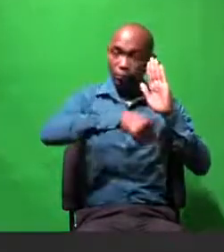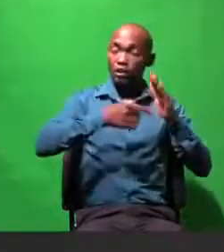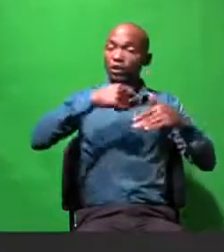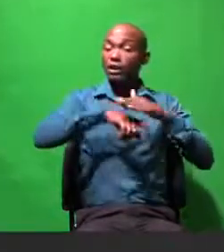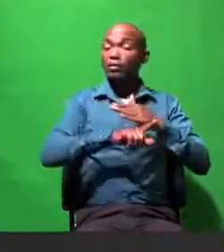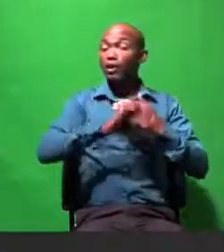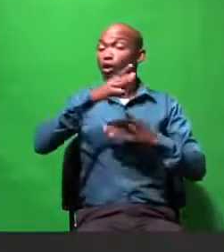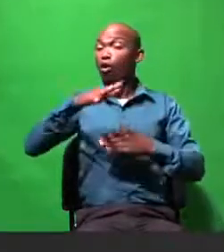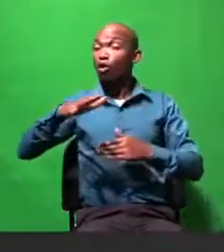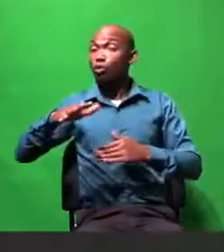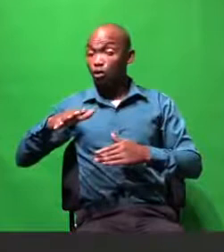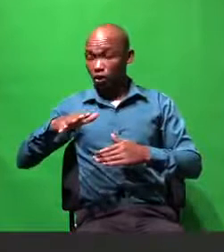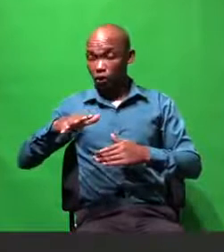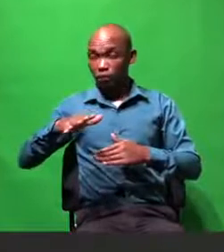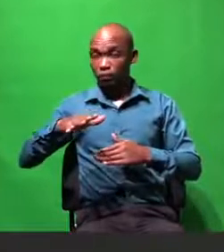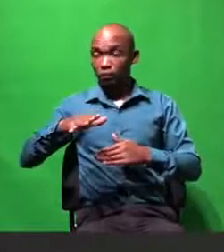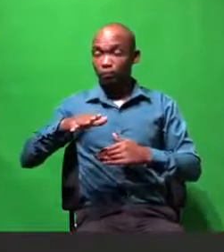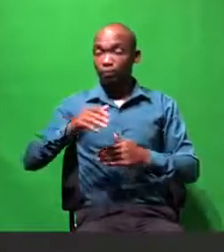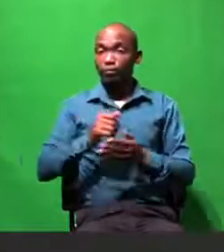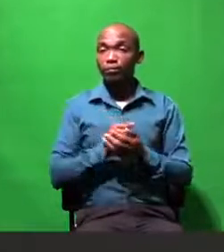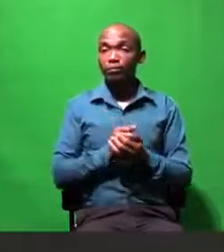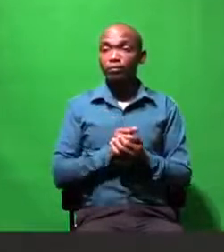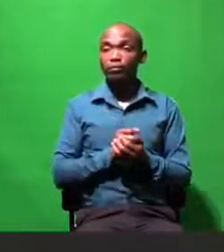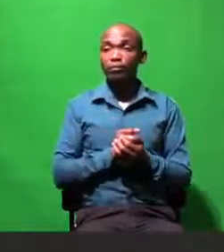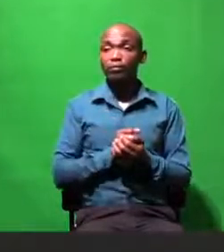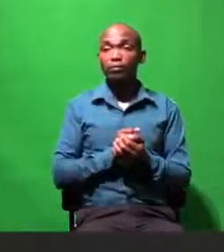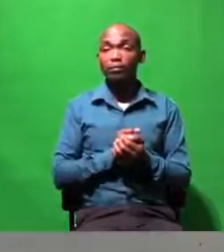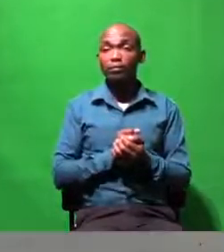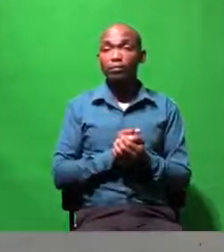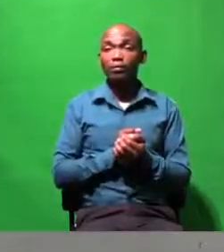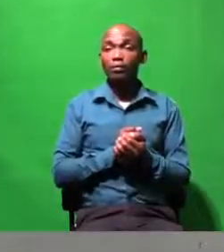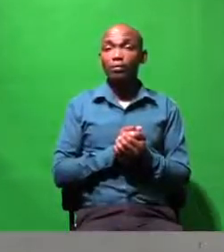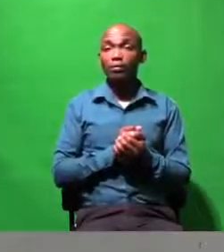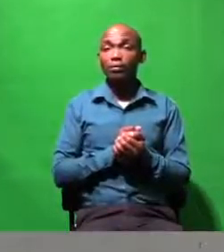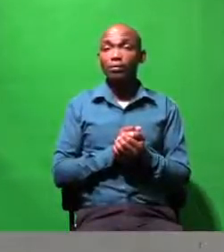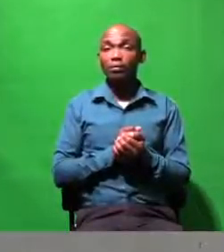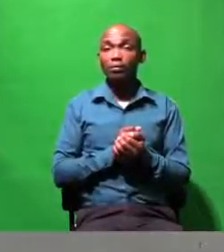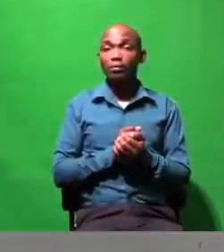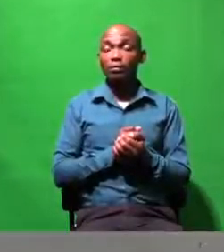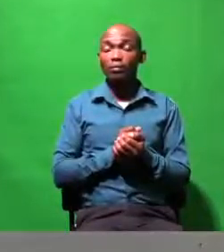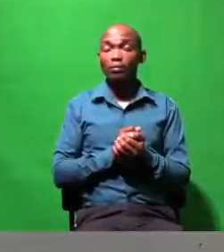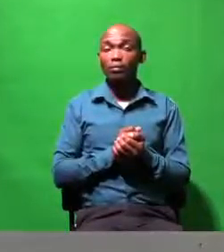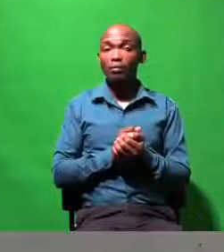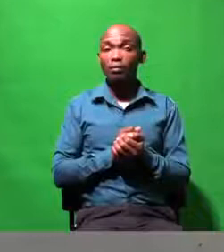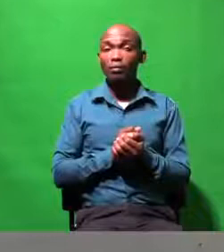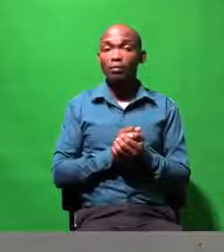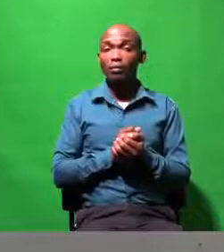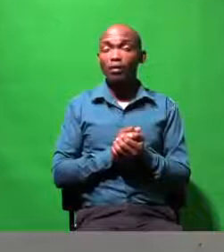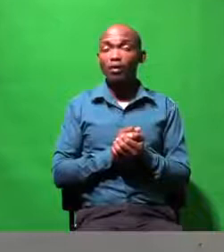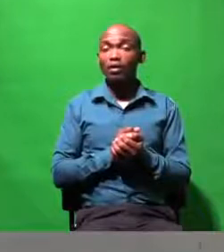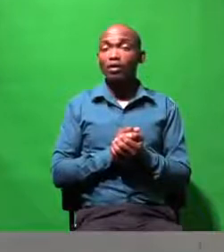ocean, if we go deep in the ocean, there is a hole, or we can say there is